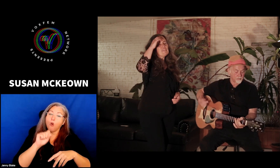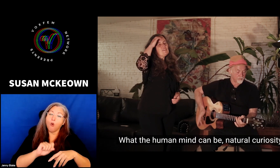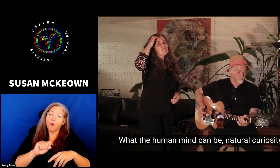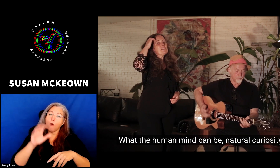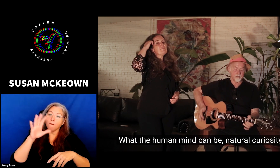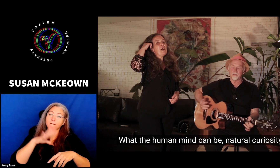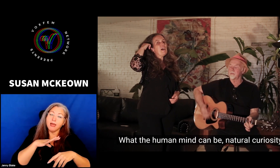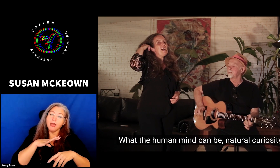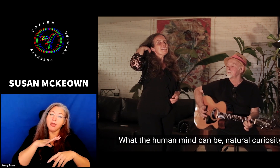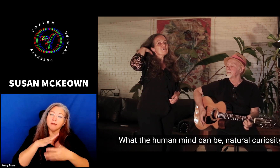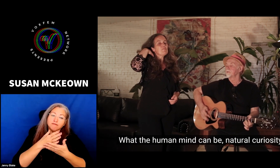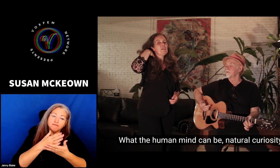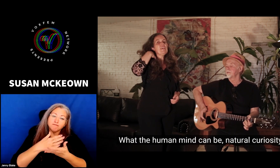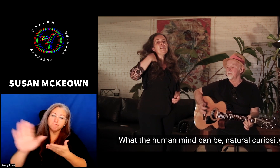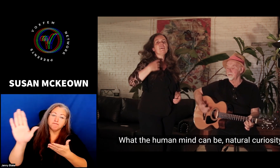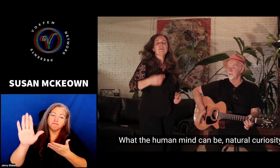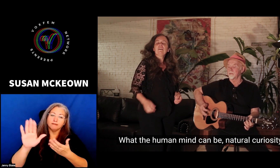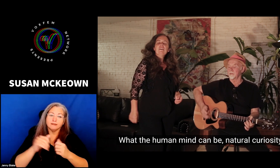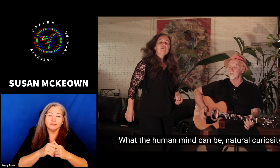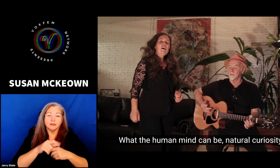what the human mind can be,